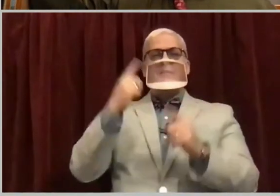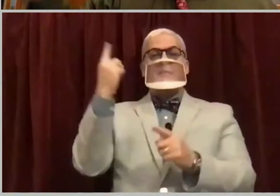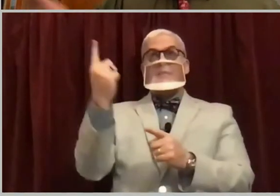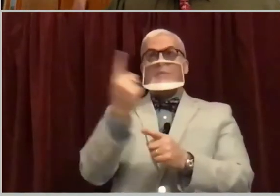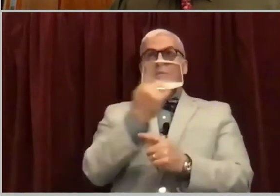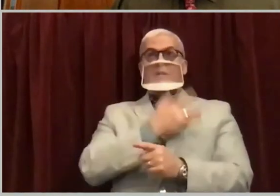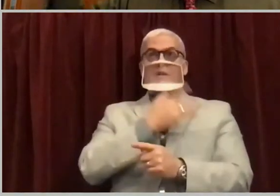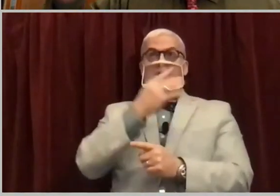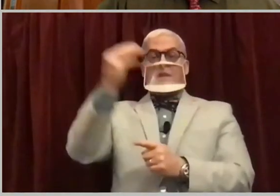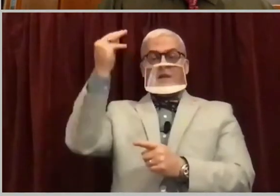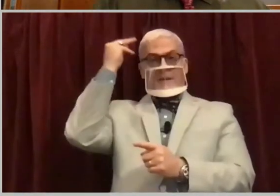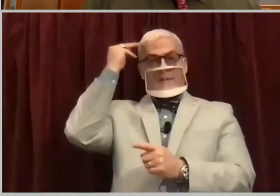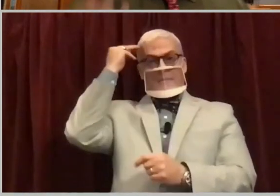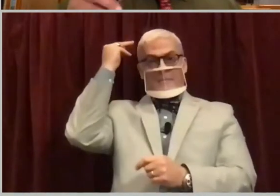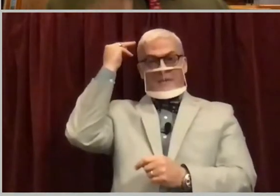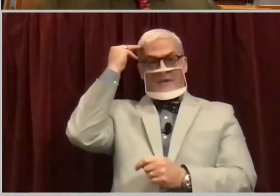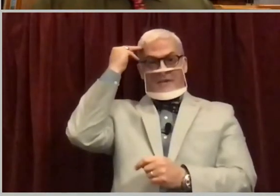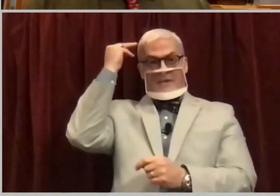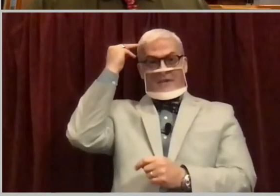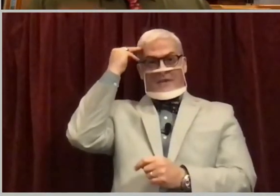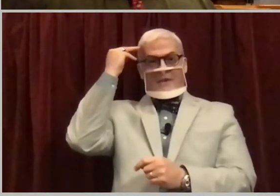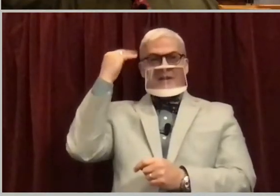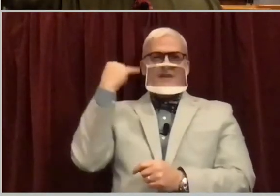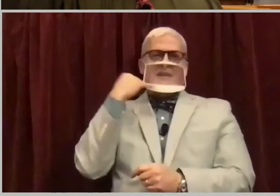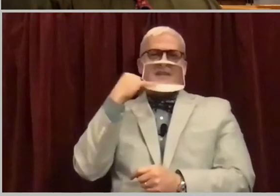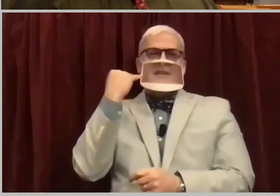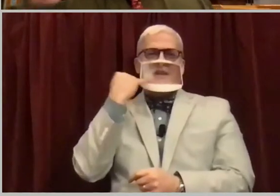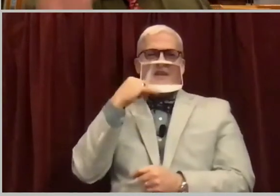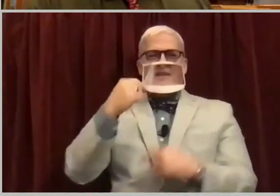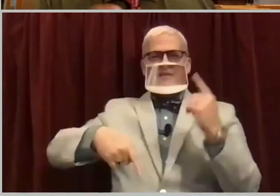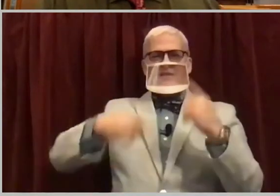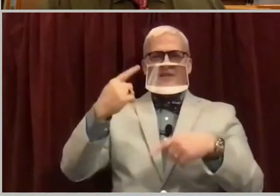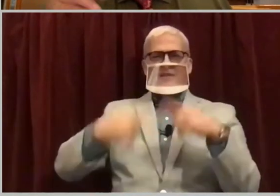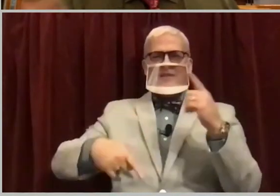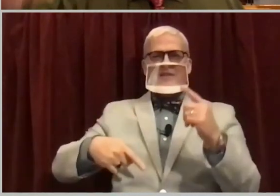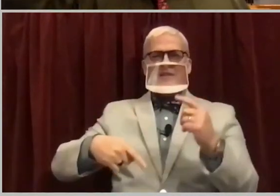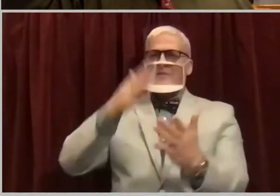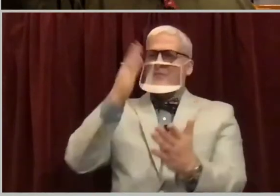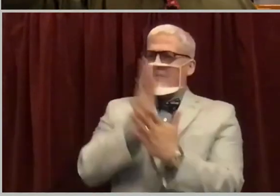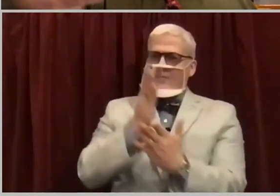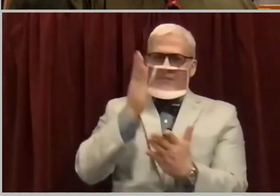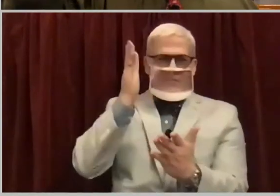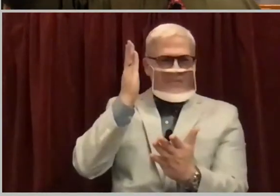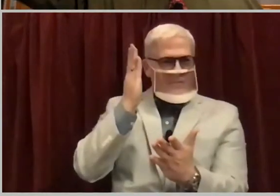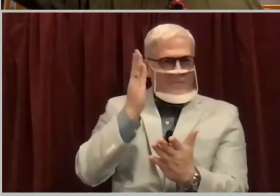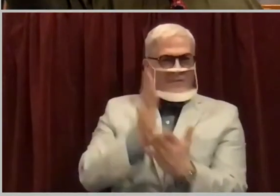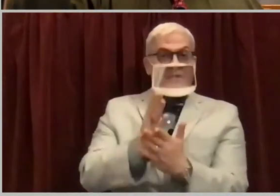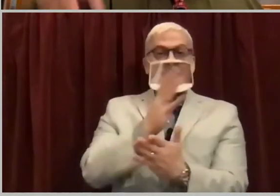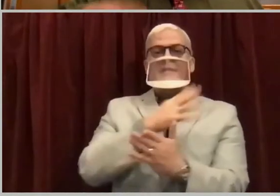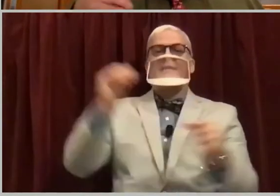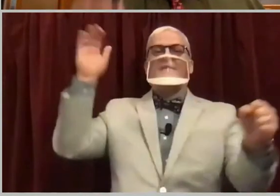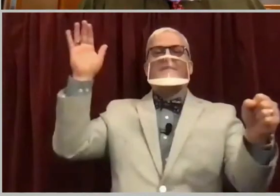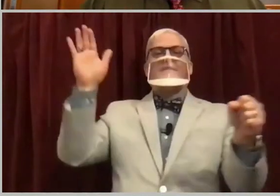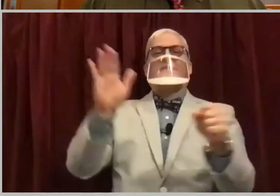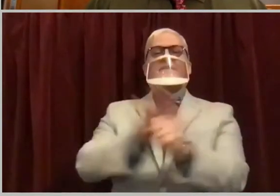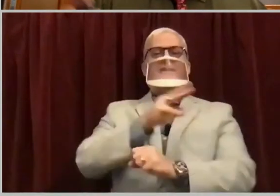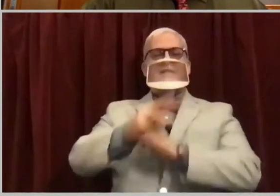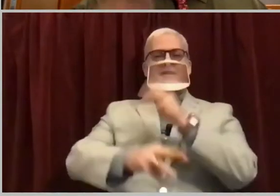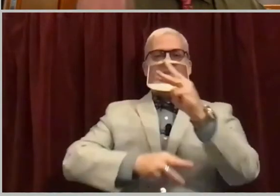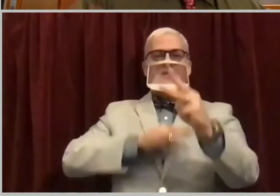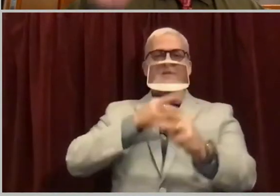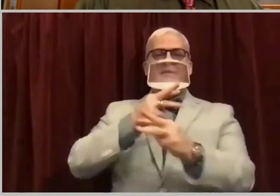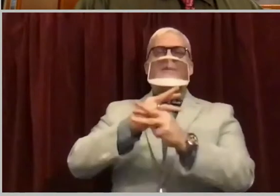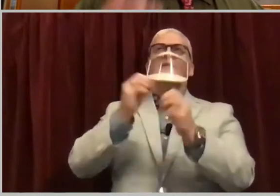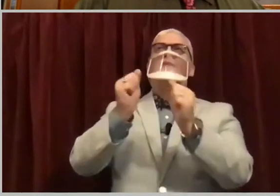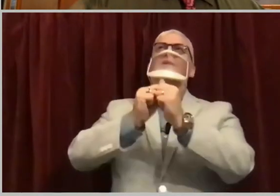one heart and mind. Bid envy, strife, and discord